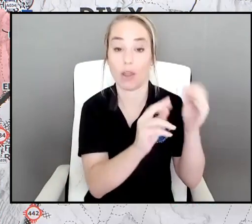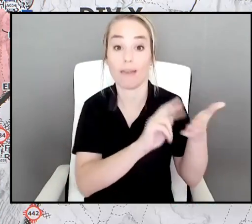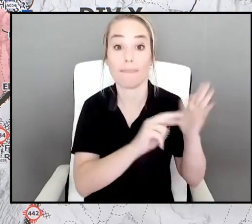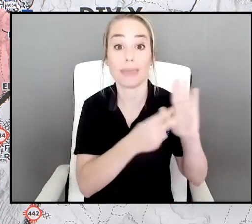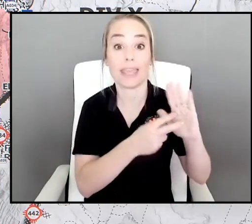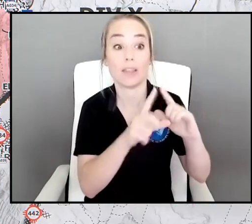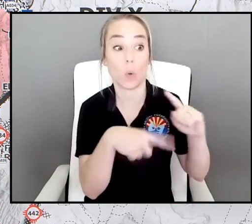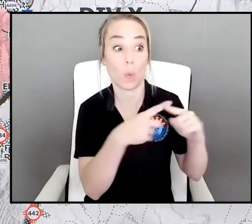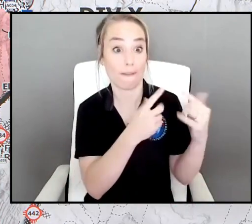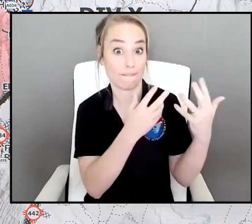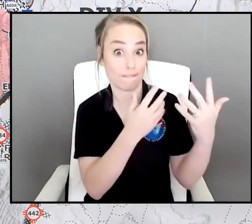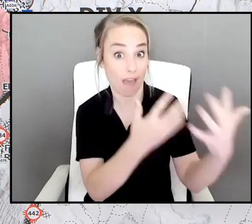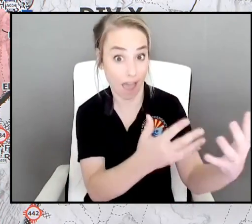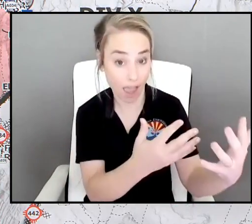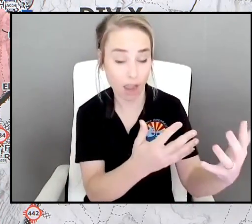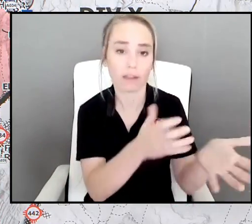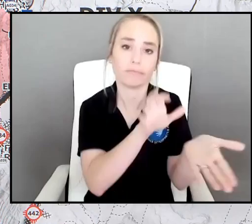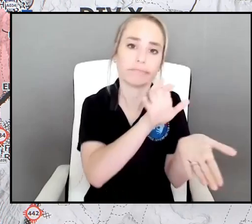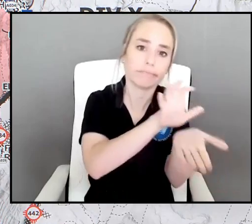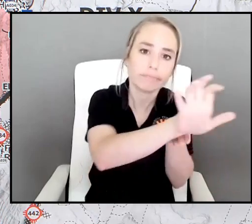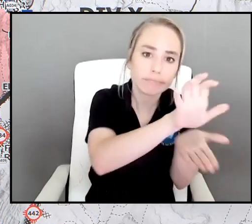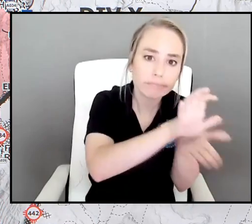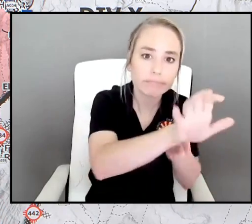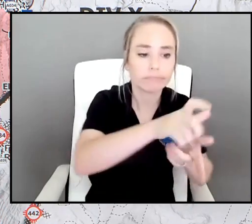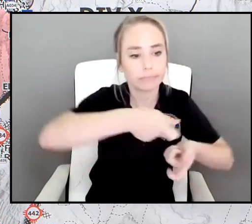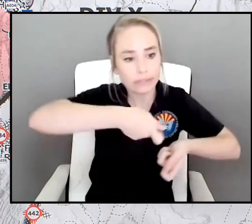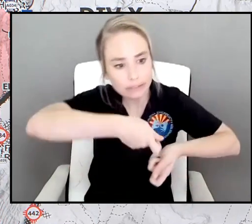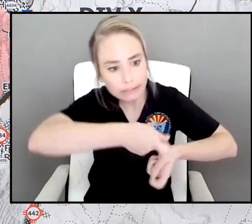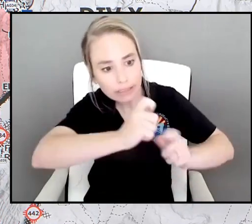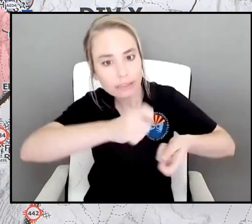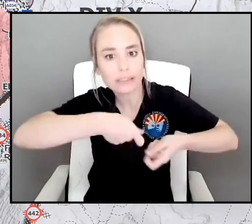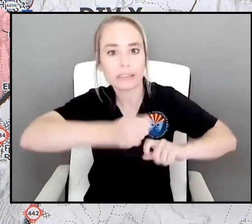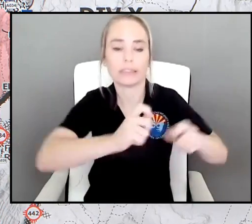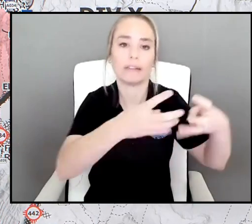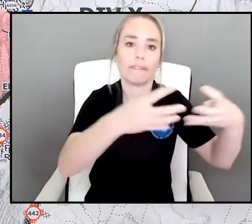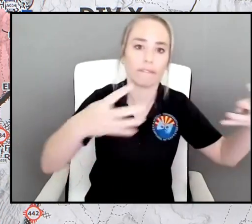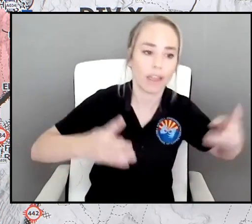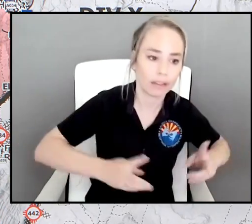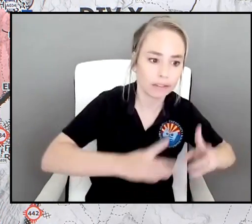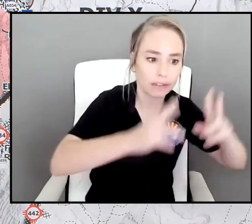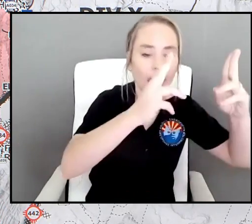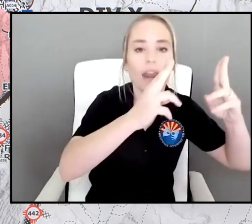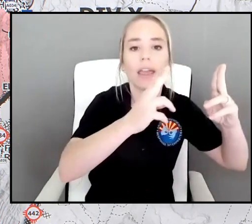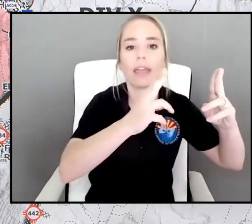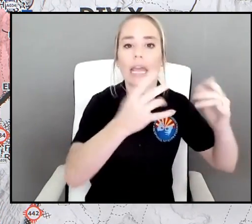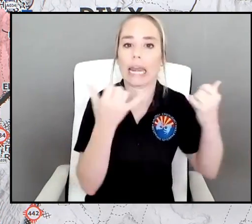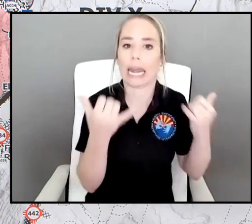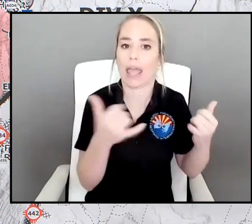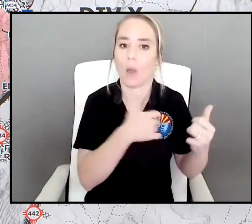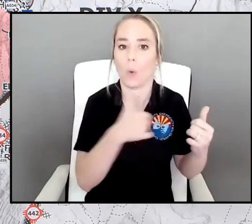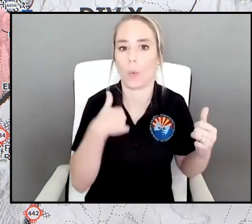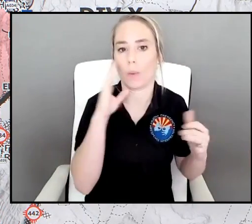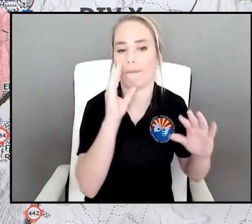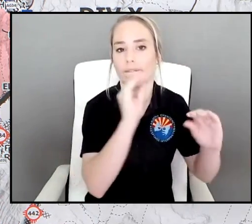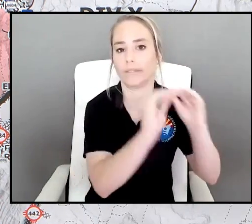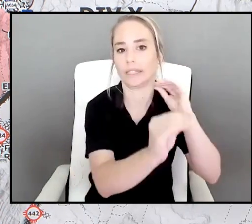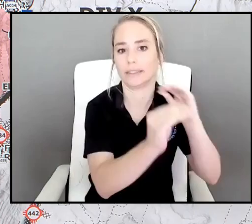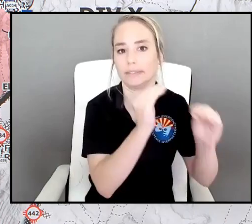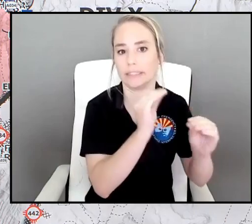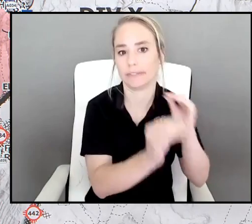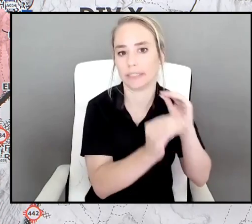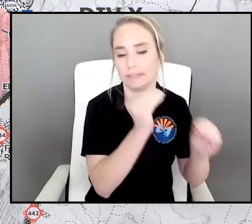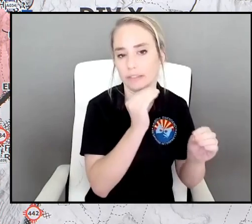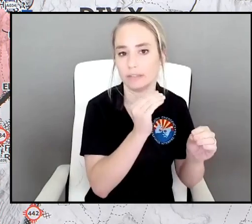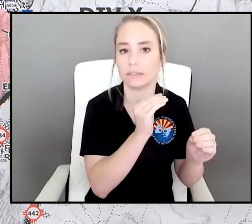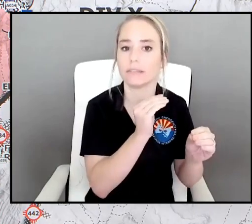taken by the firefighters to stop the fire from spreading. A lot of that is dozer line, a lot of road